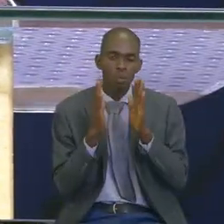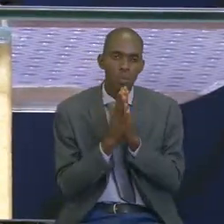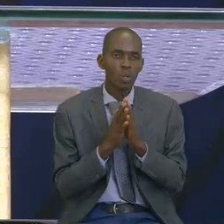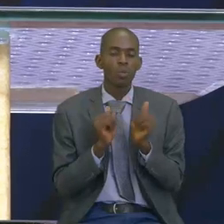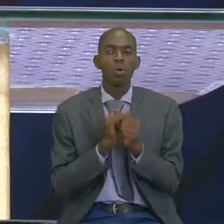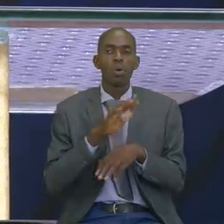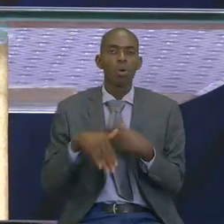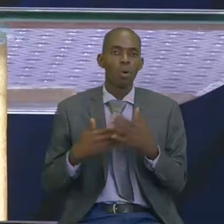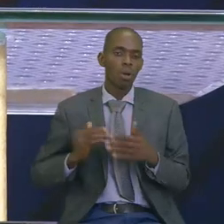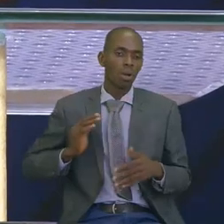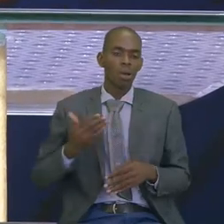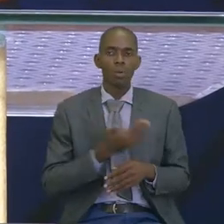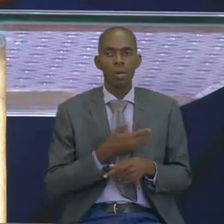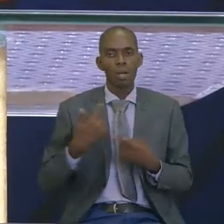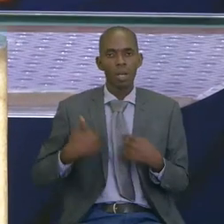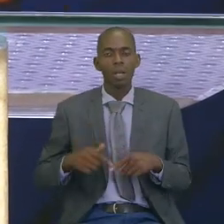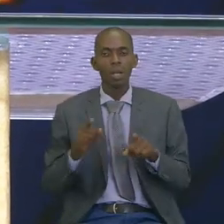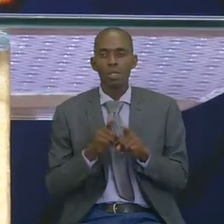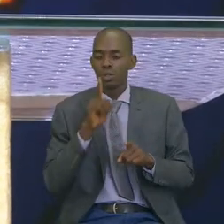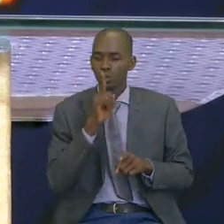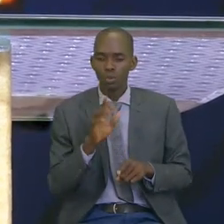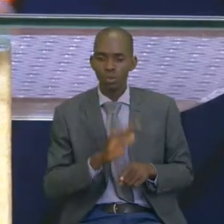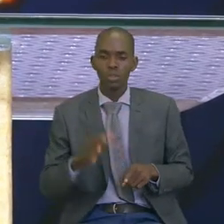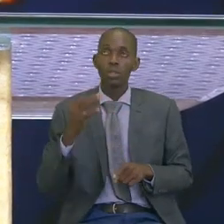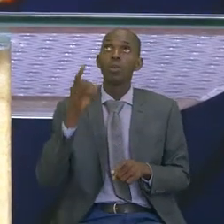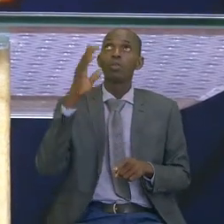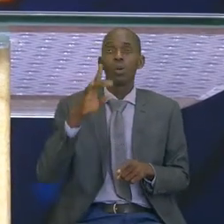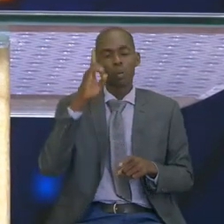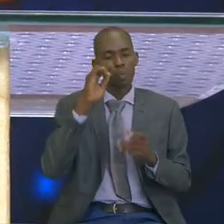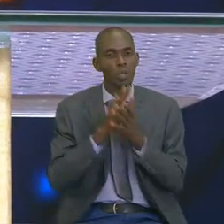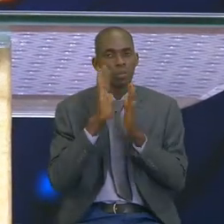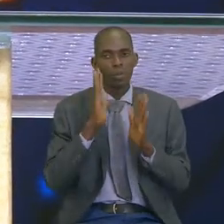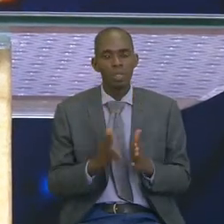Pray like sincere children of God, sincere believers here and in